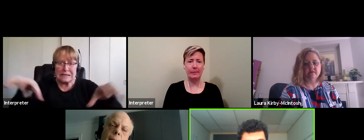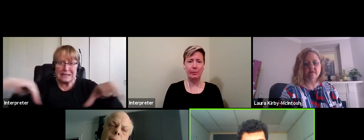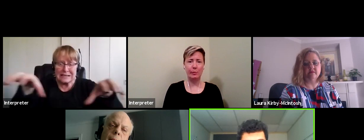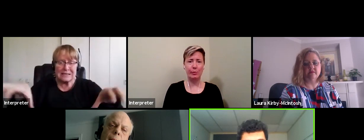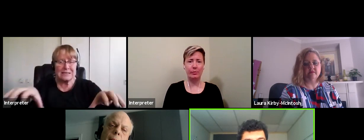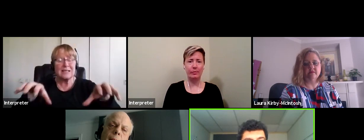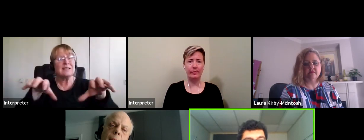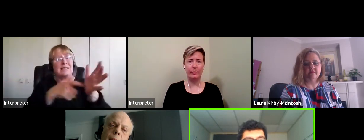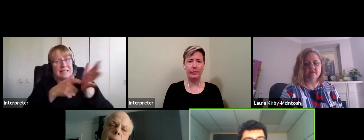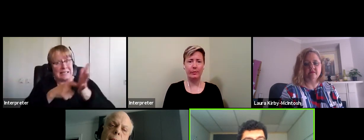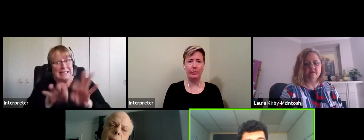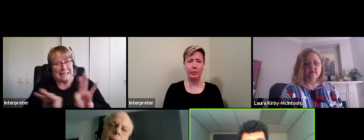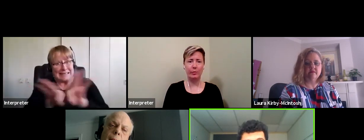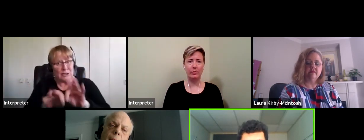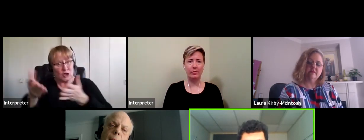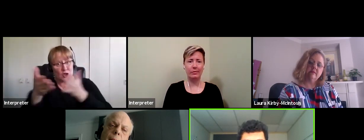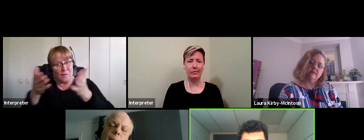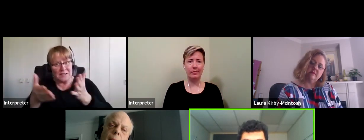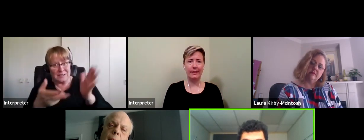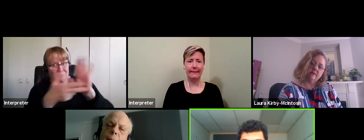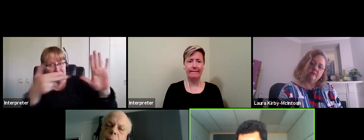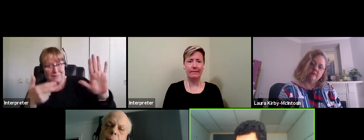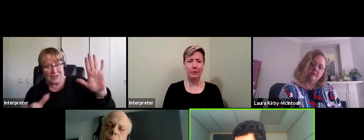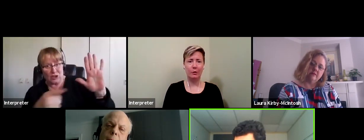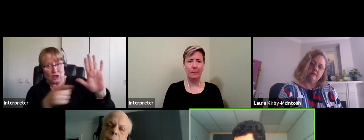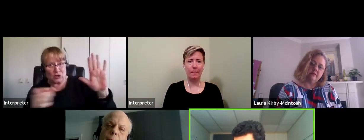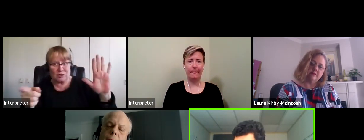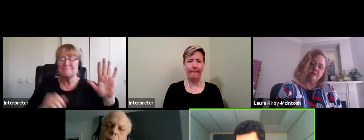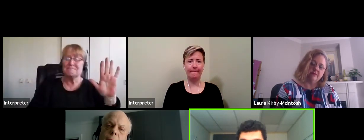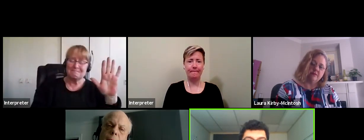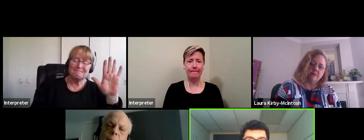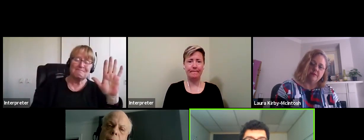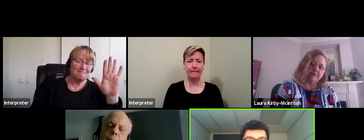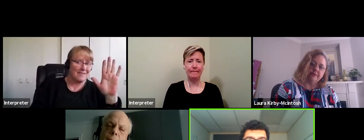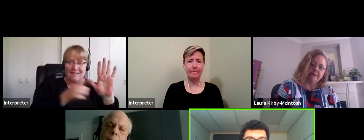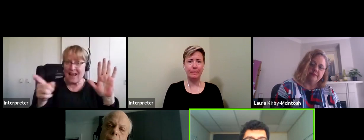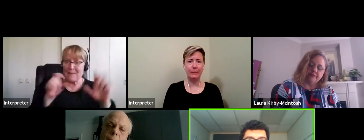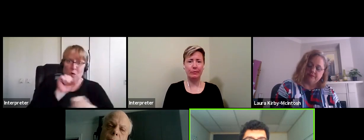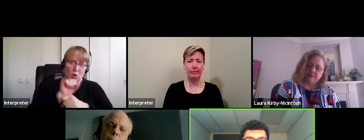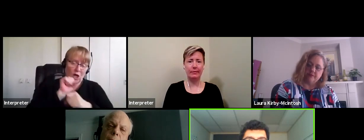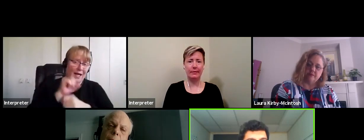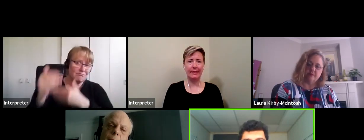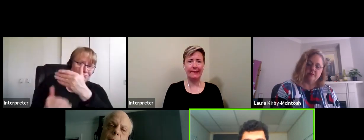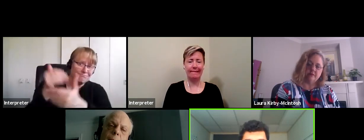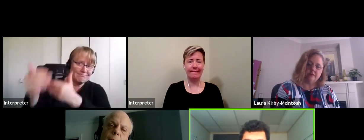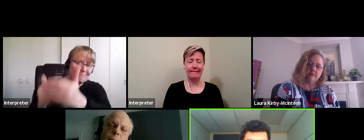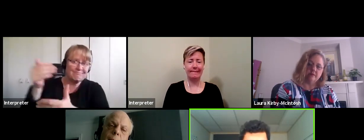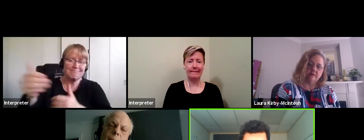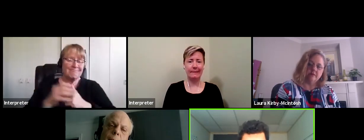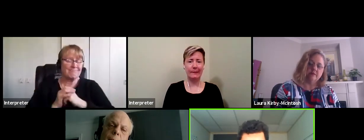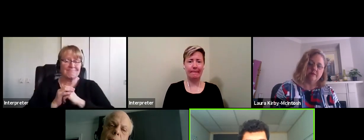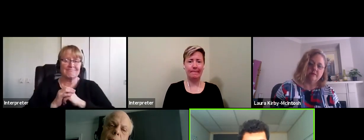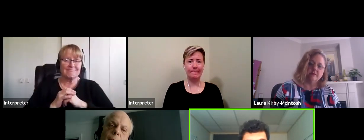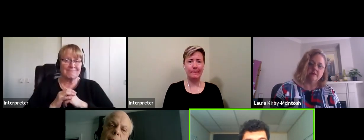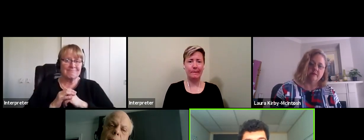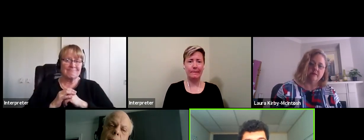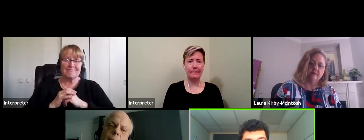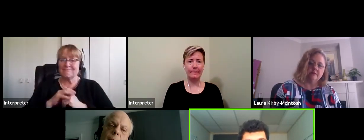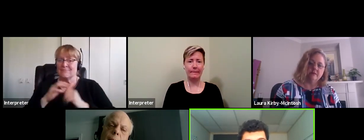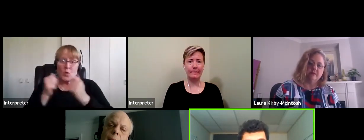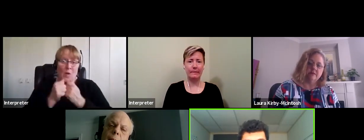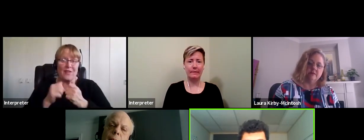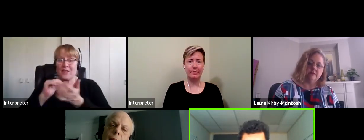services by the province, essential workers, excuse me, by the province, and are out there on the front line alongside doctors and